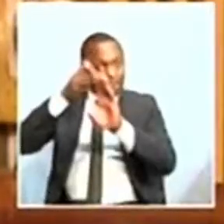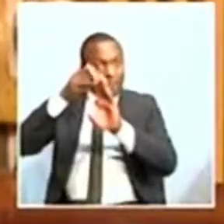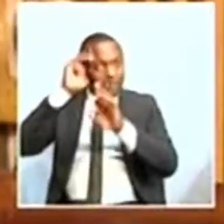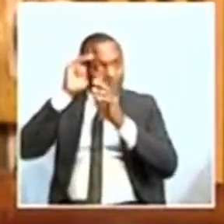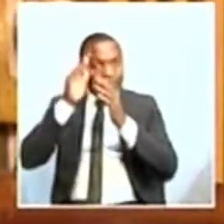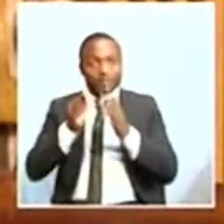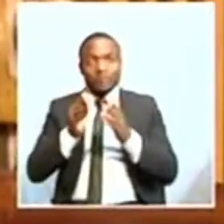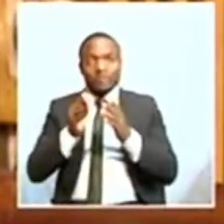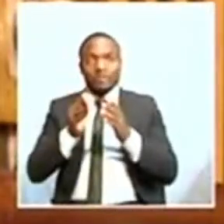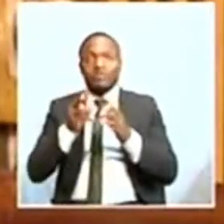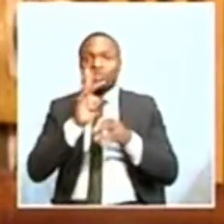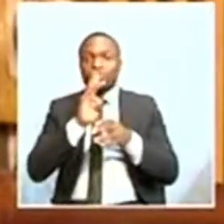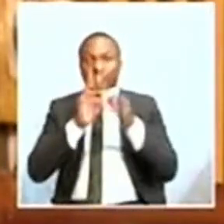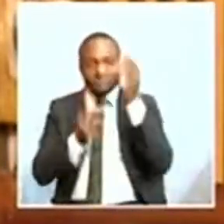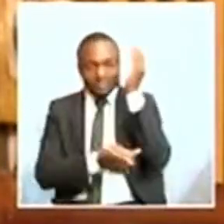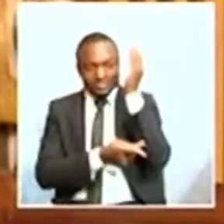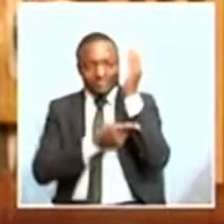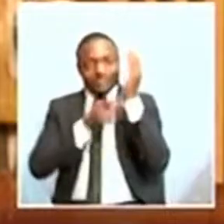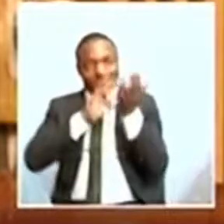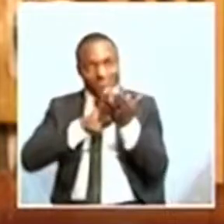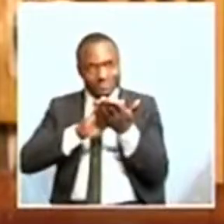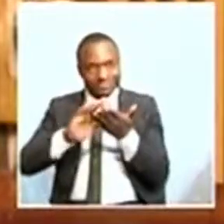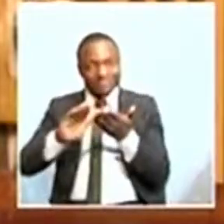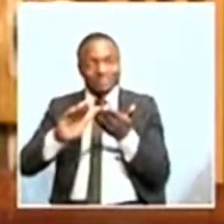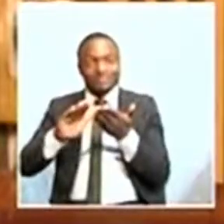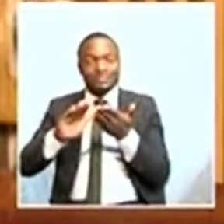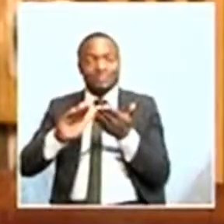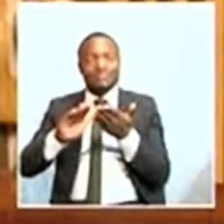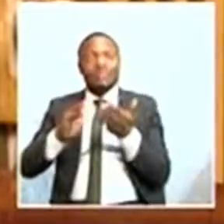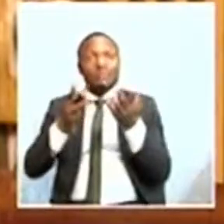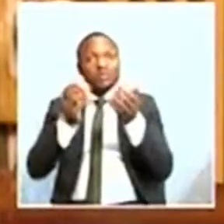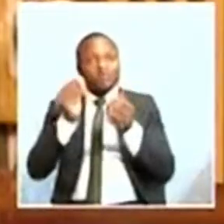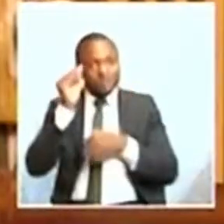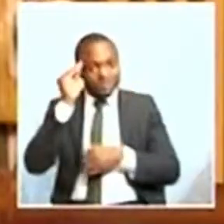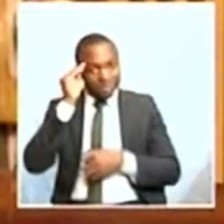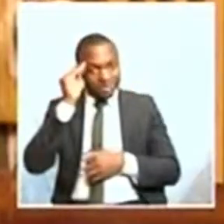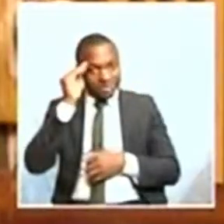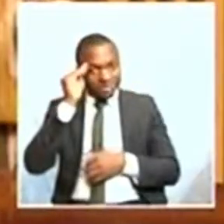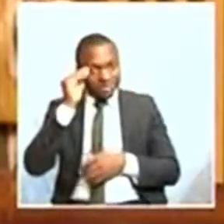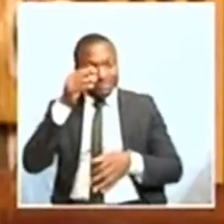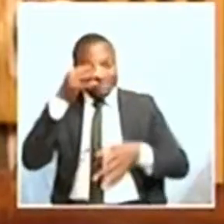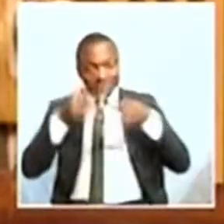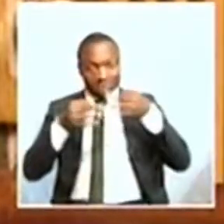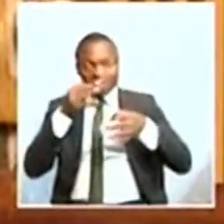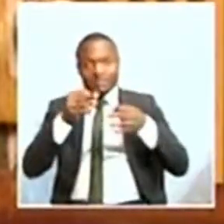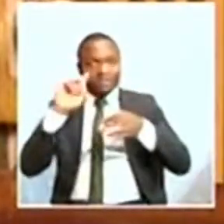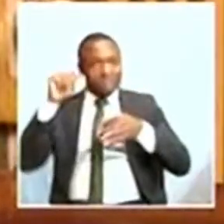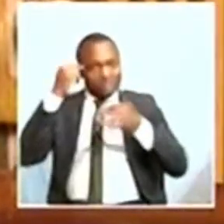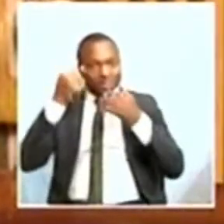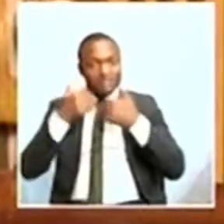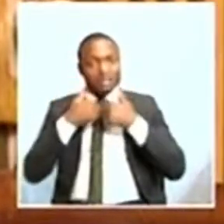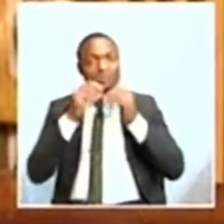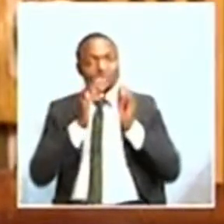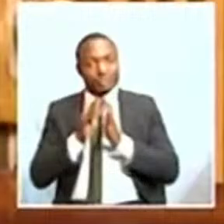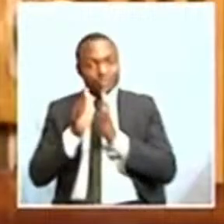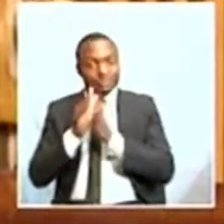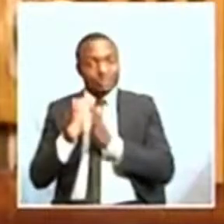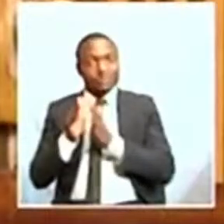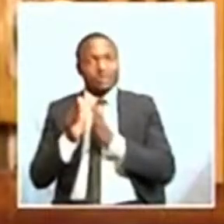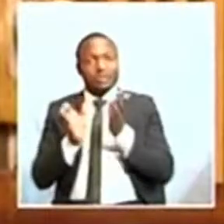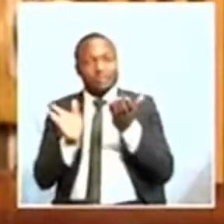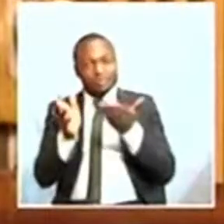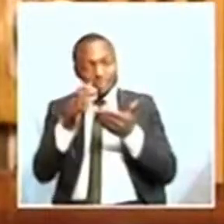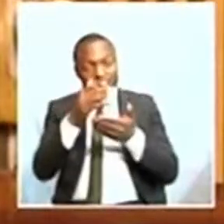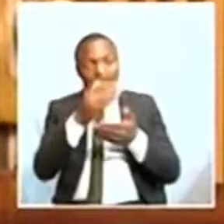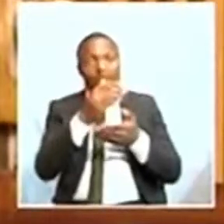Minister of Water Development and Sanitation. She basically wanted to find out whether the government had any plans to harvest water